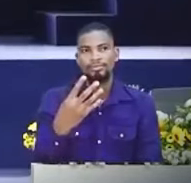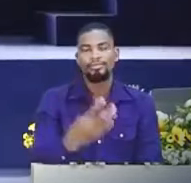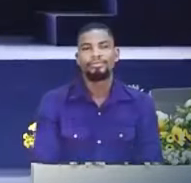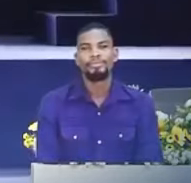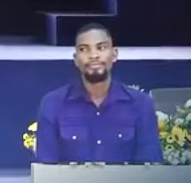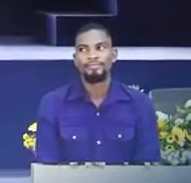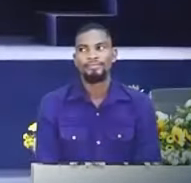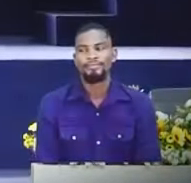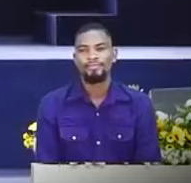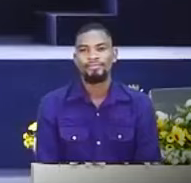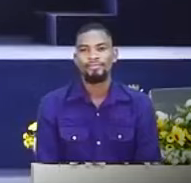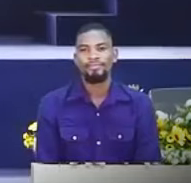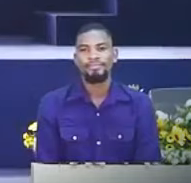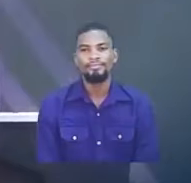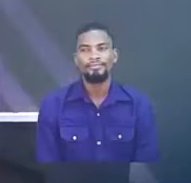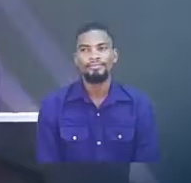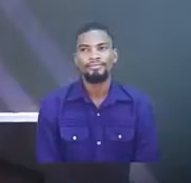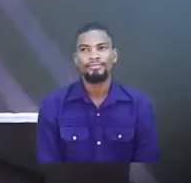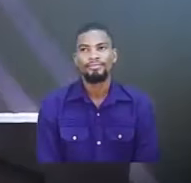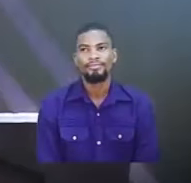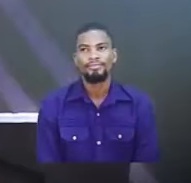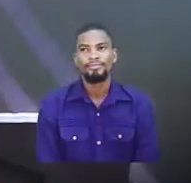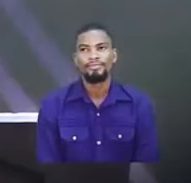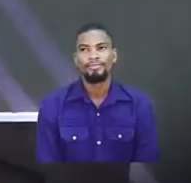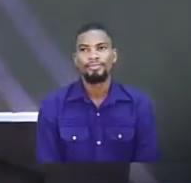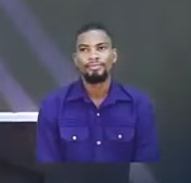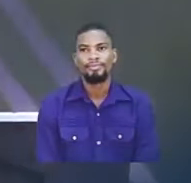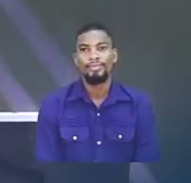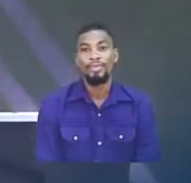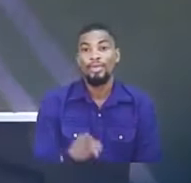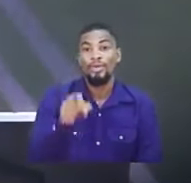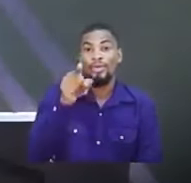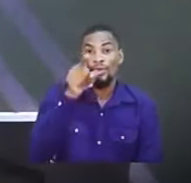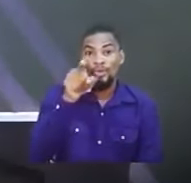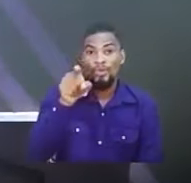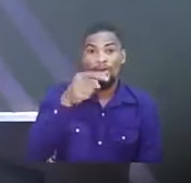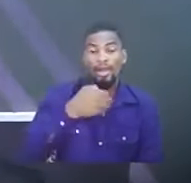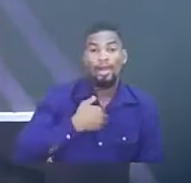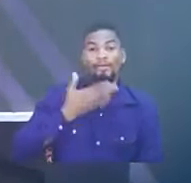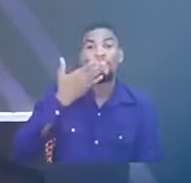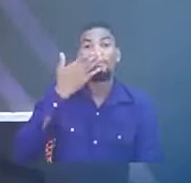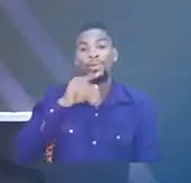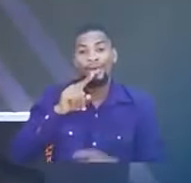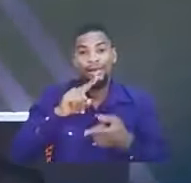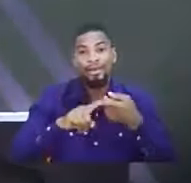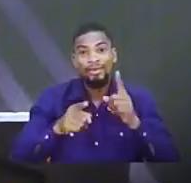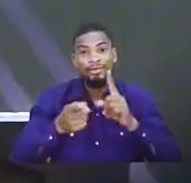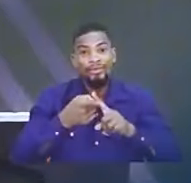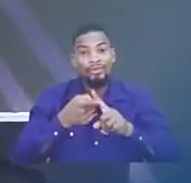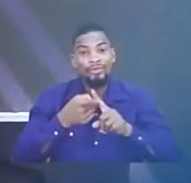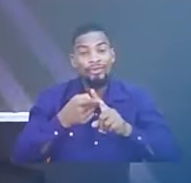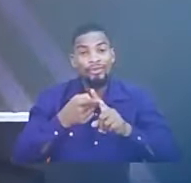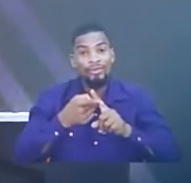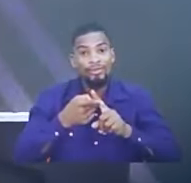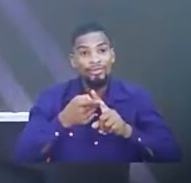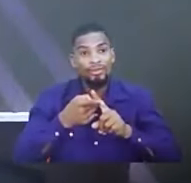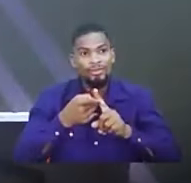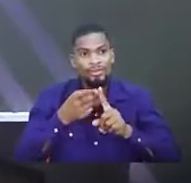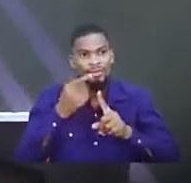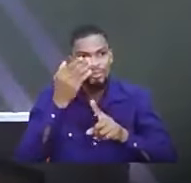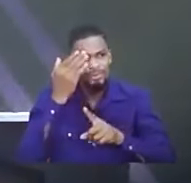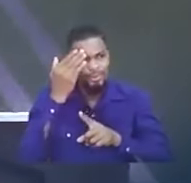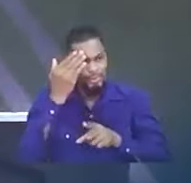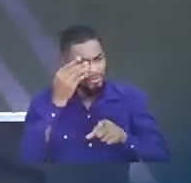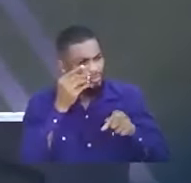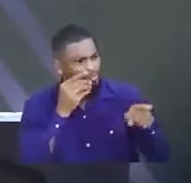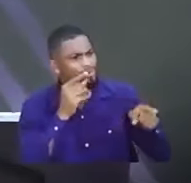down. One who has unreliable friends soon comes to ruin, but